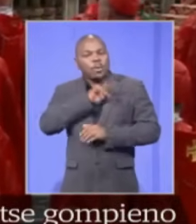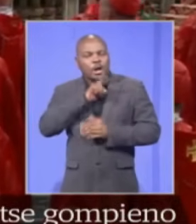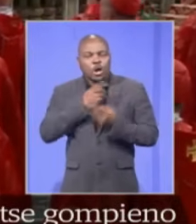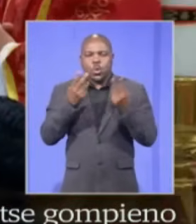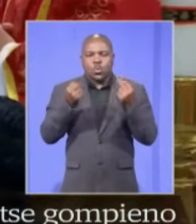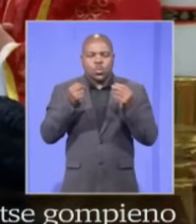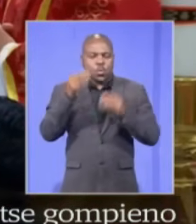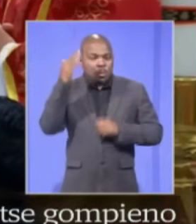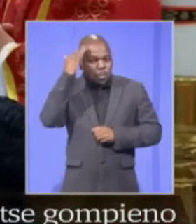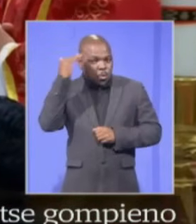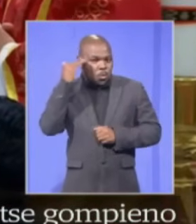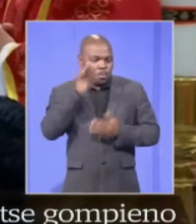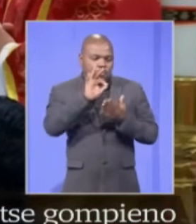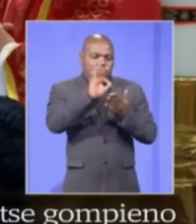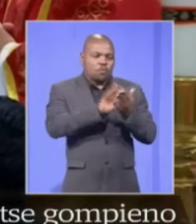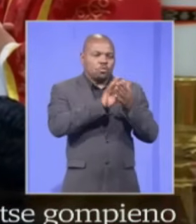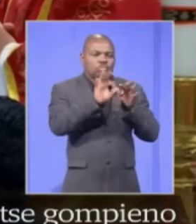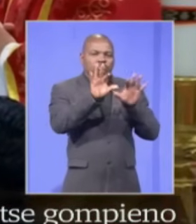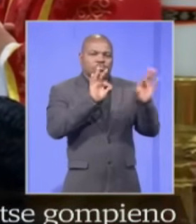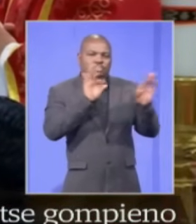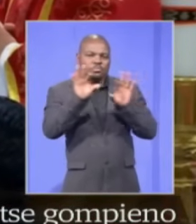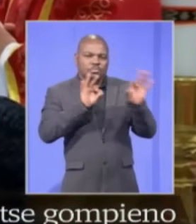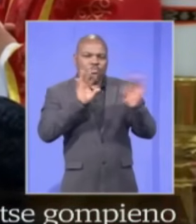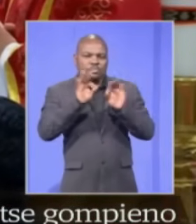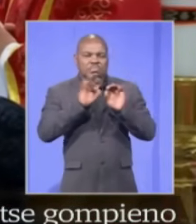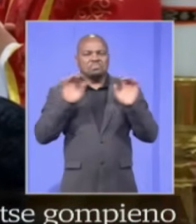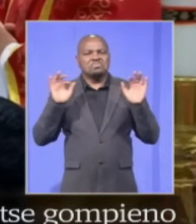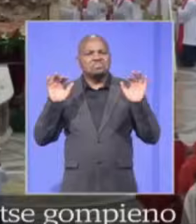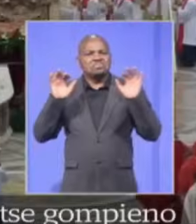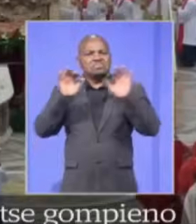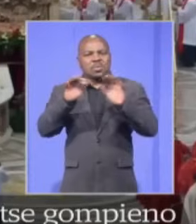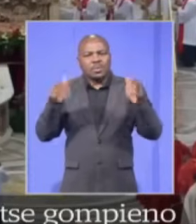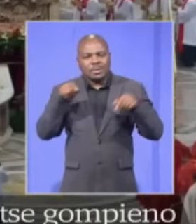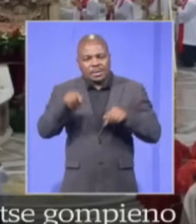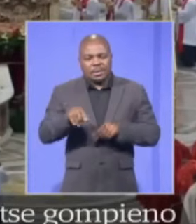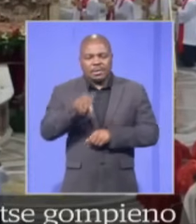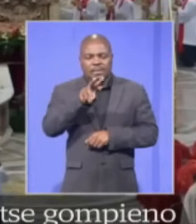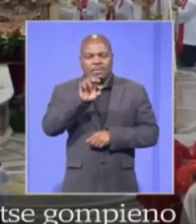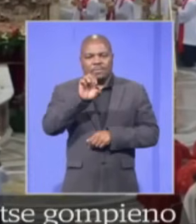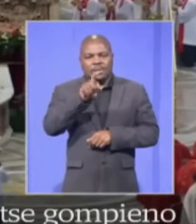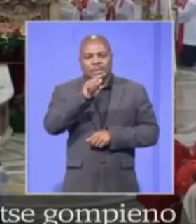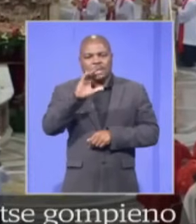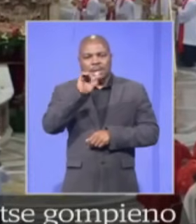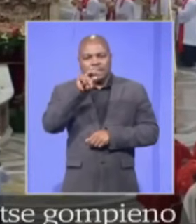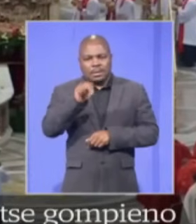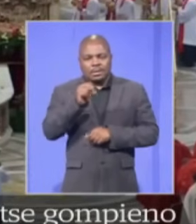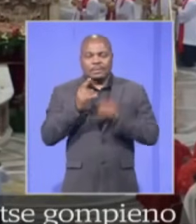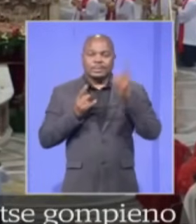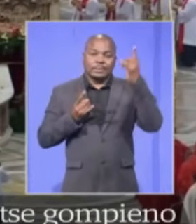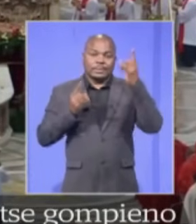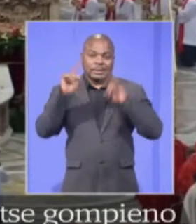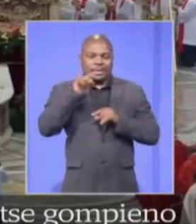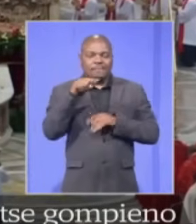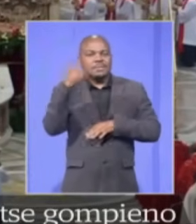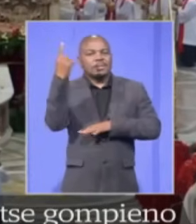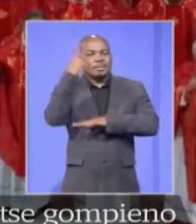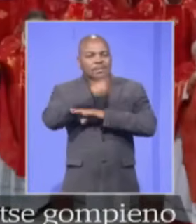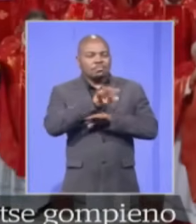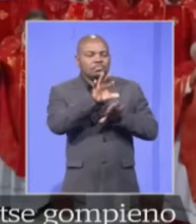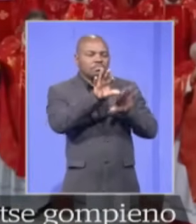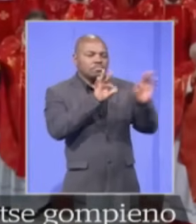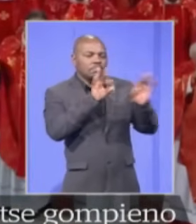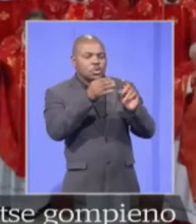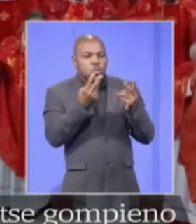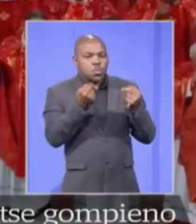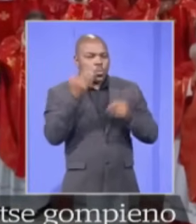yo montšhwa. Boididi bo thologetse kwa Vatican City go tsena ditiragalo tsa letsatsi la ntlha la go tlhopha mopapa.